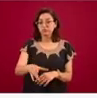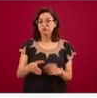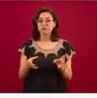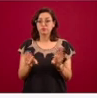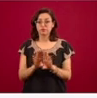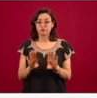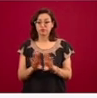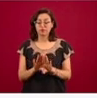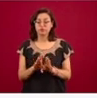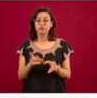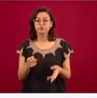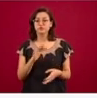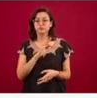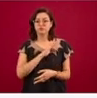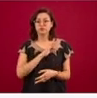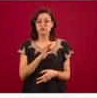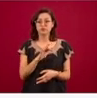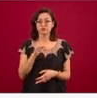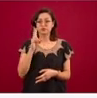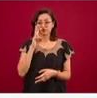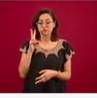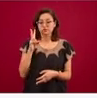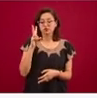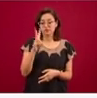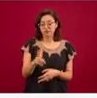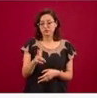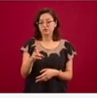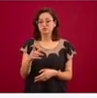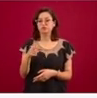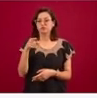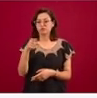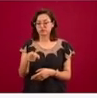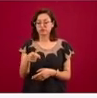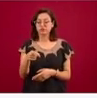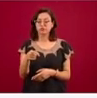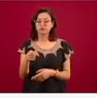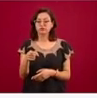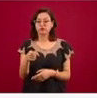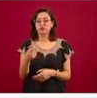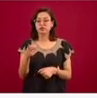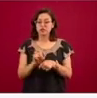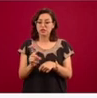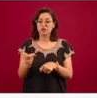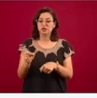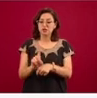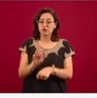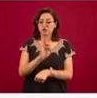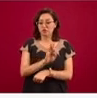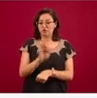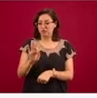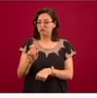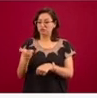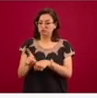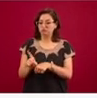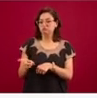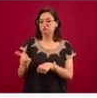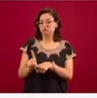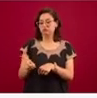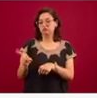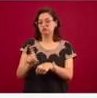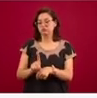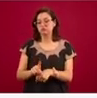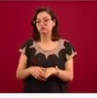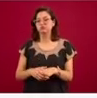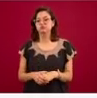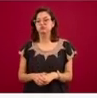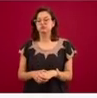we are observing in regards to the fatalities by COVID-19. And here it is represented